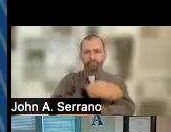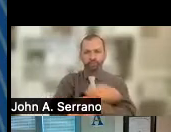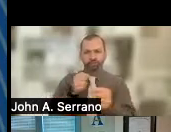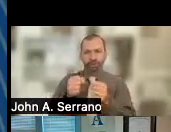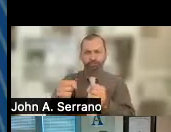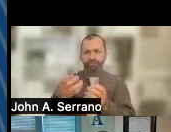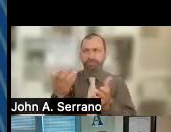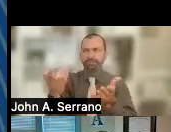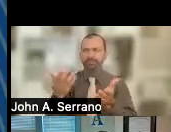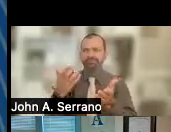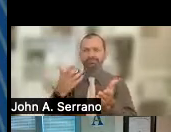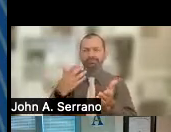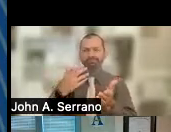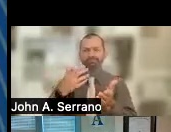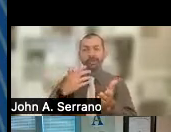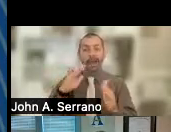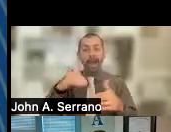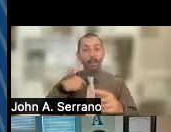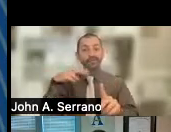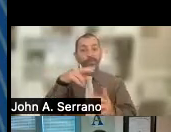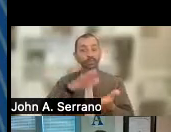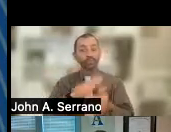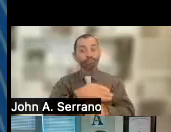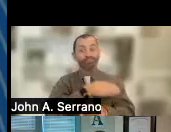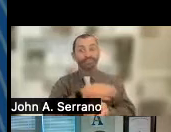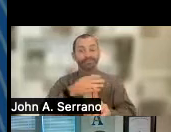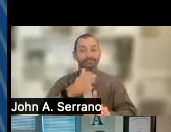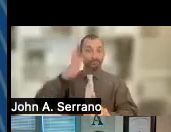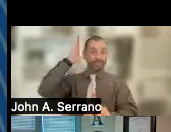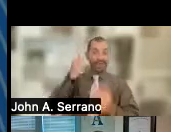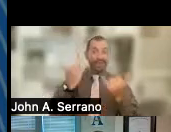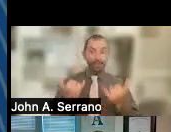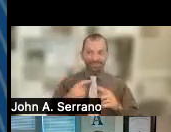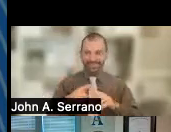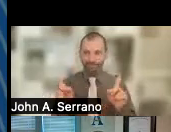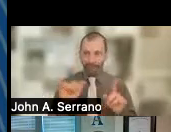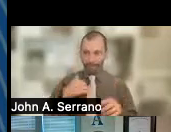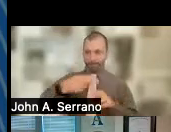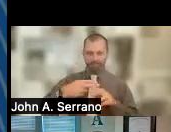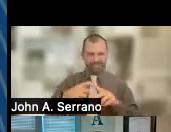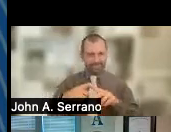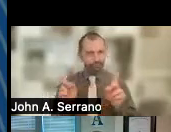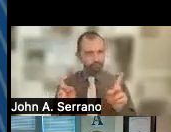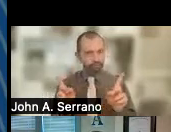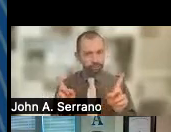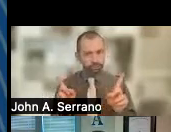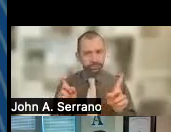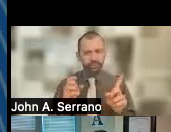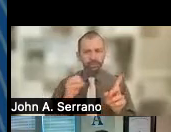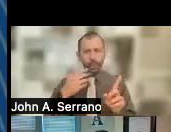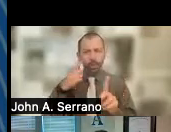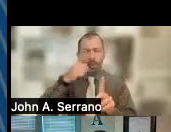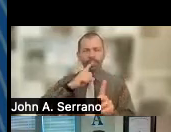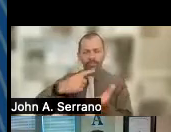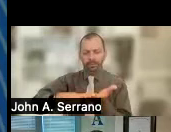our presentation related to school improvement strategies, that how we view school improvement is different than it was in the past.